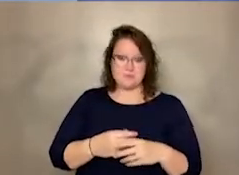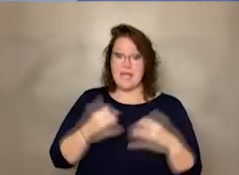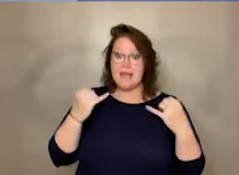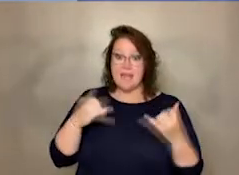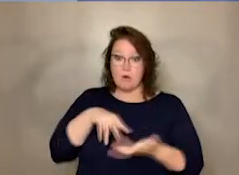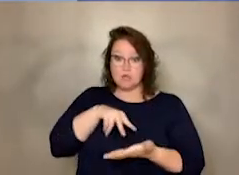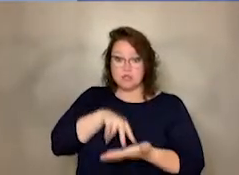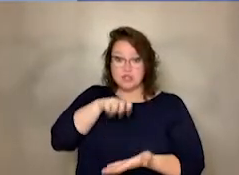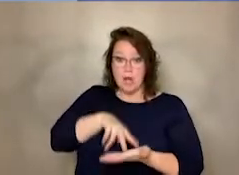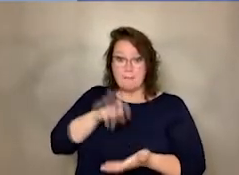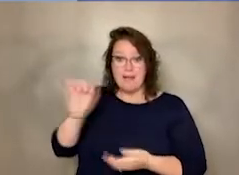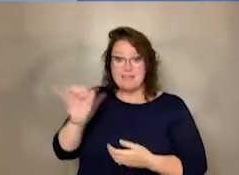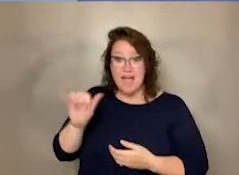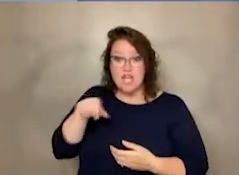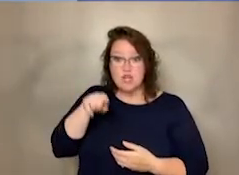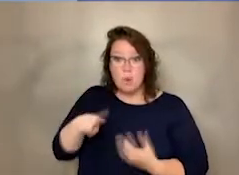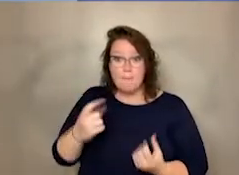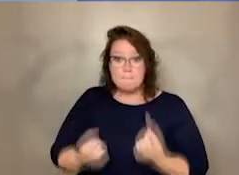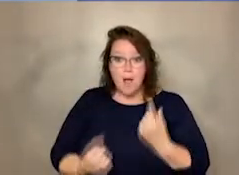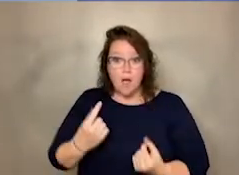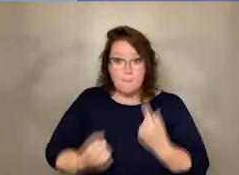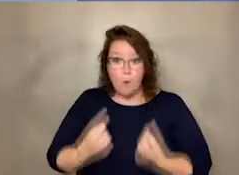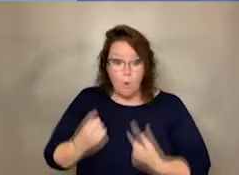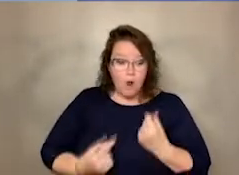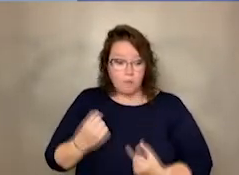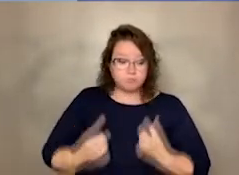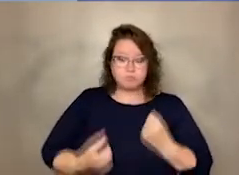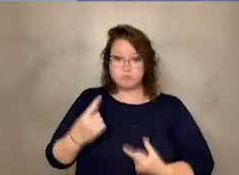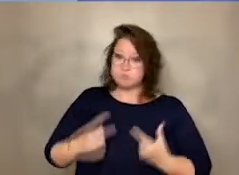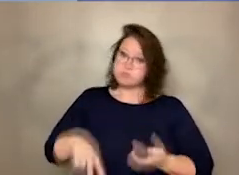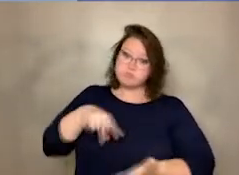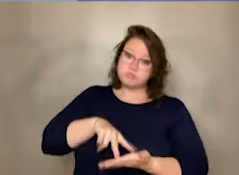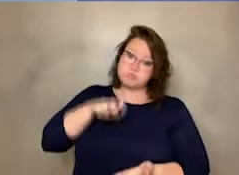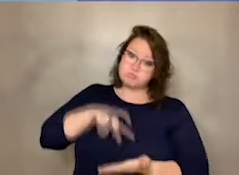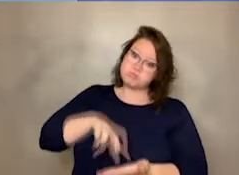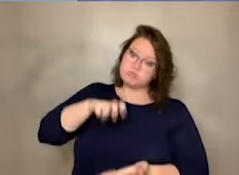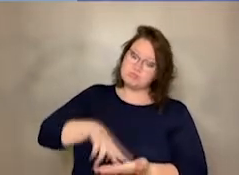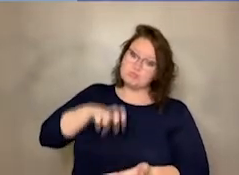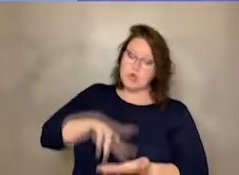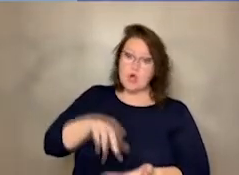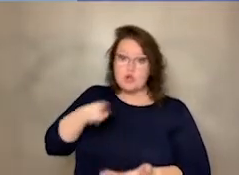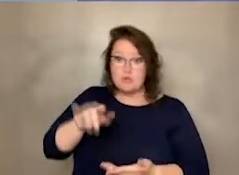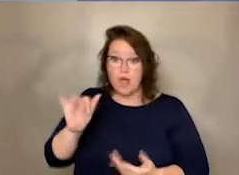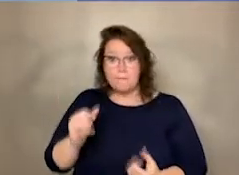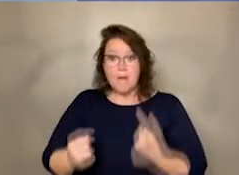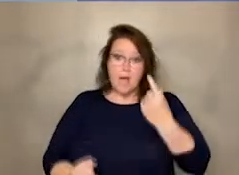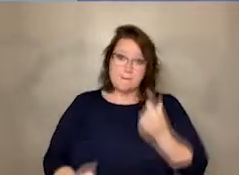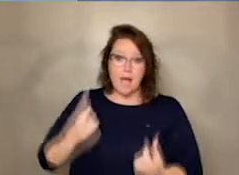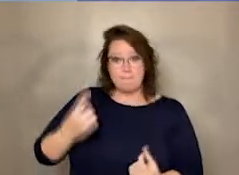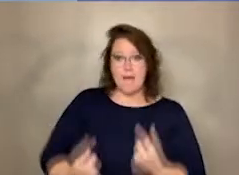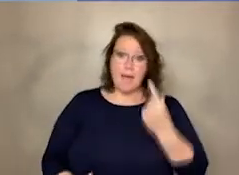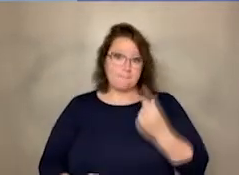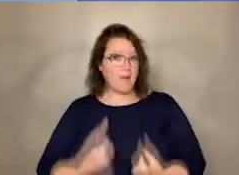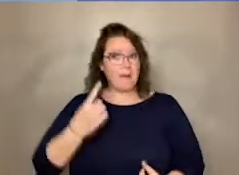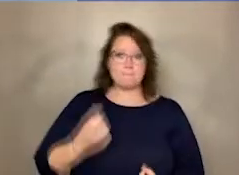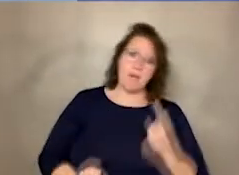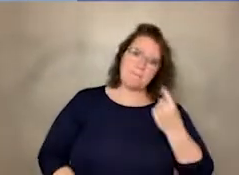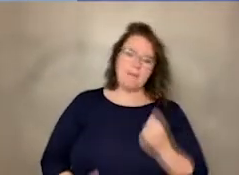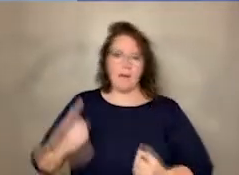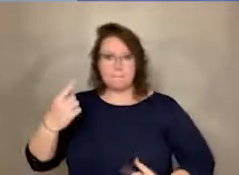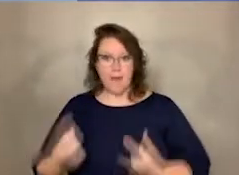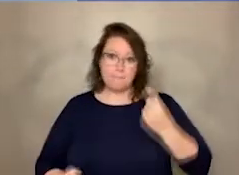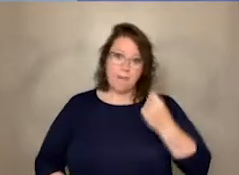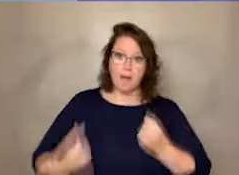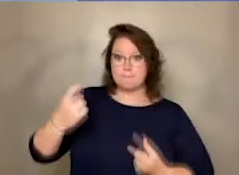in place as if you are popping popcorn. Jump, jump, jump. You're popping, you're popping, you're popping. Popping,